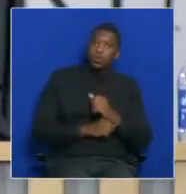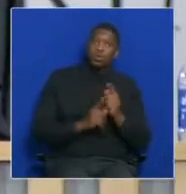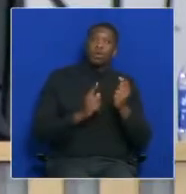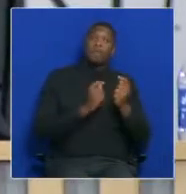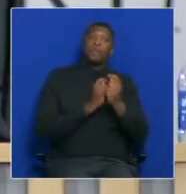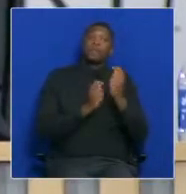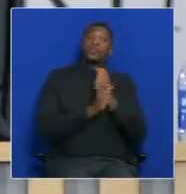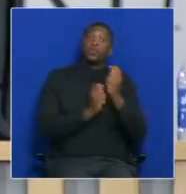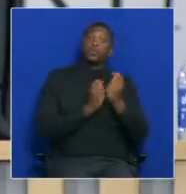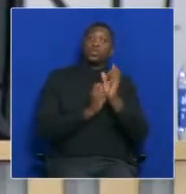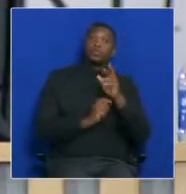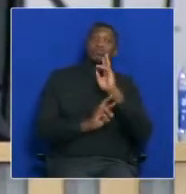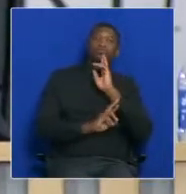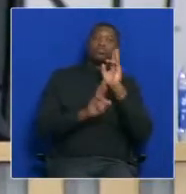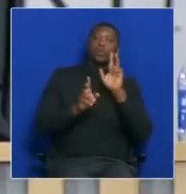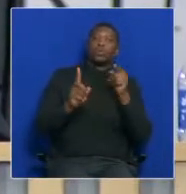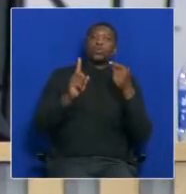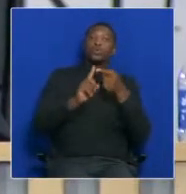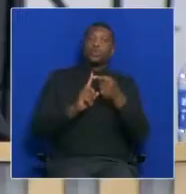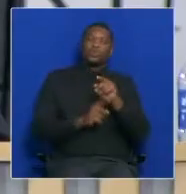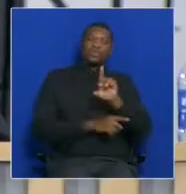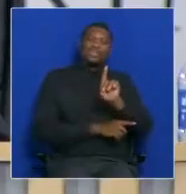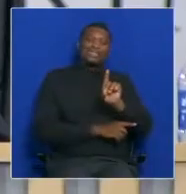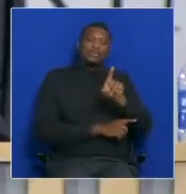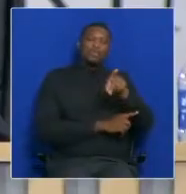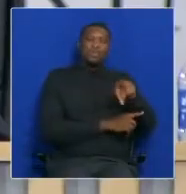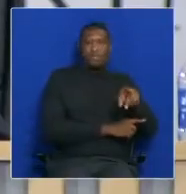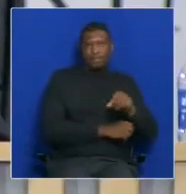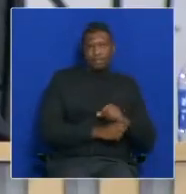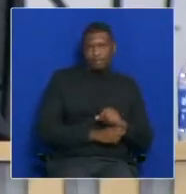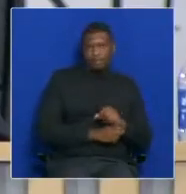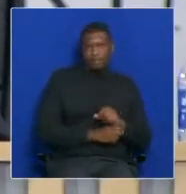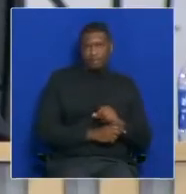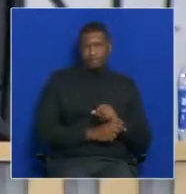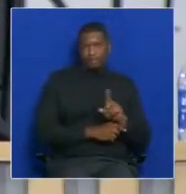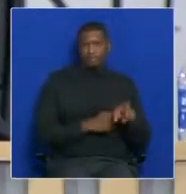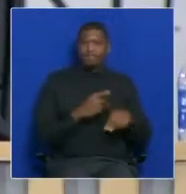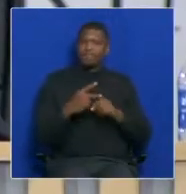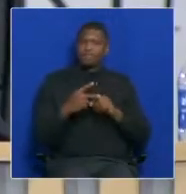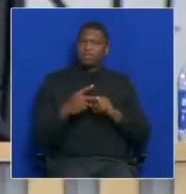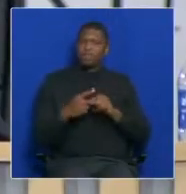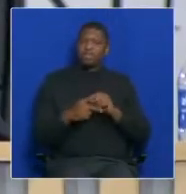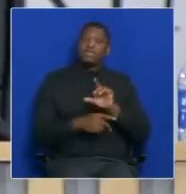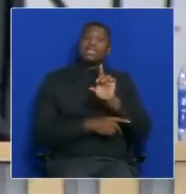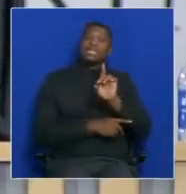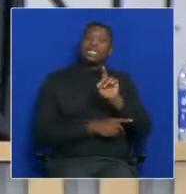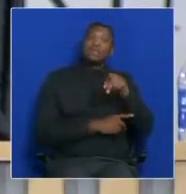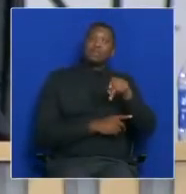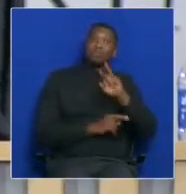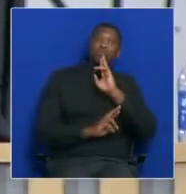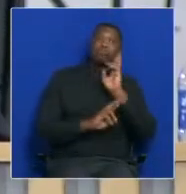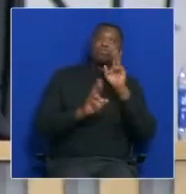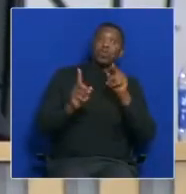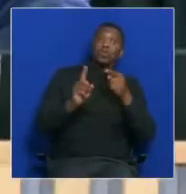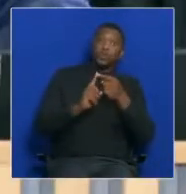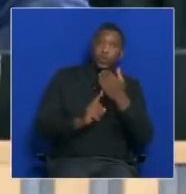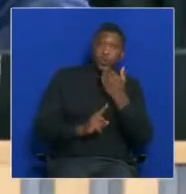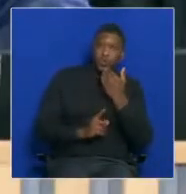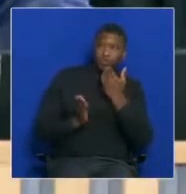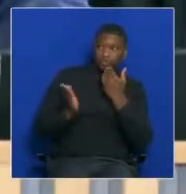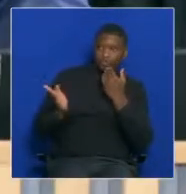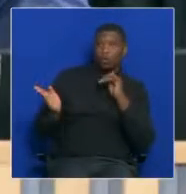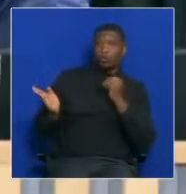to the DDPPs. And then the DDPPs in would the report different to levels. Advocate Johnson. And then the DDPPs will report to Advocate Johnson.